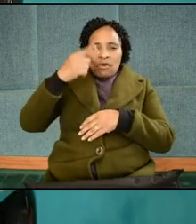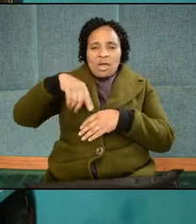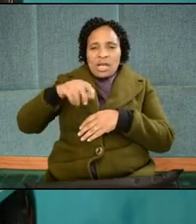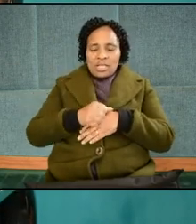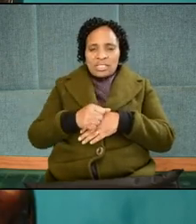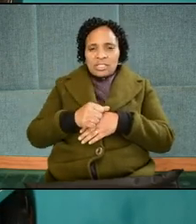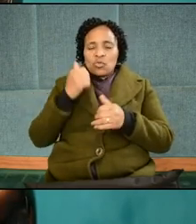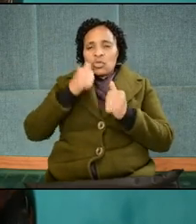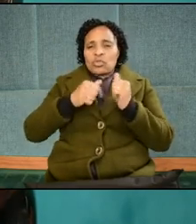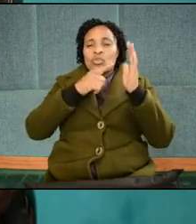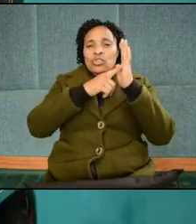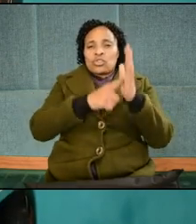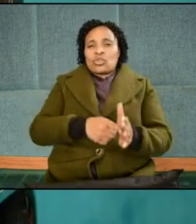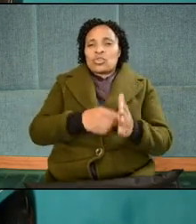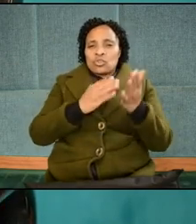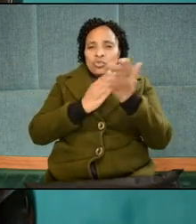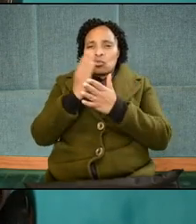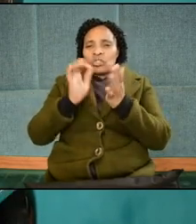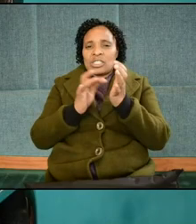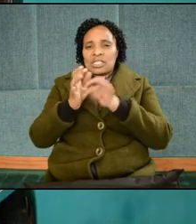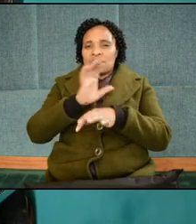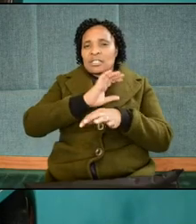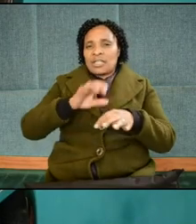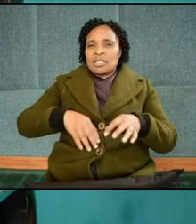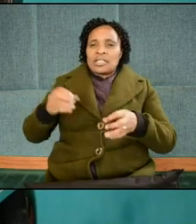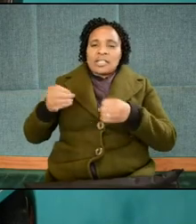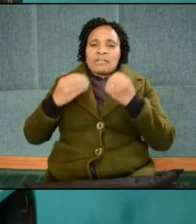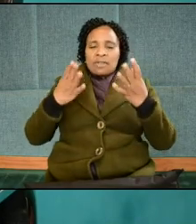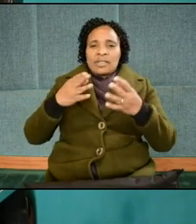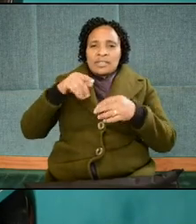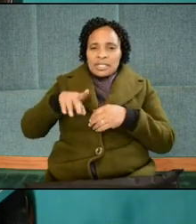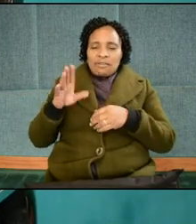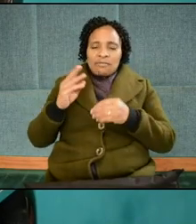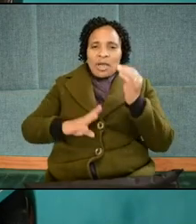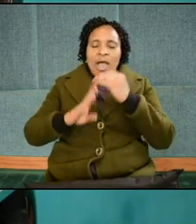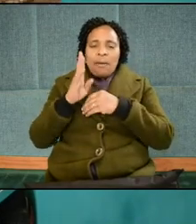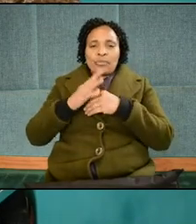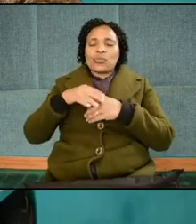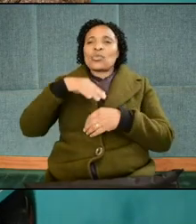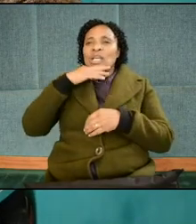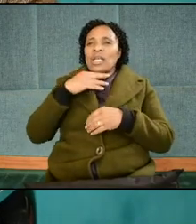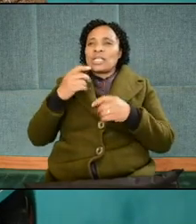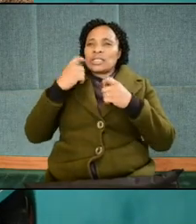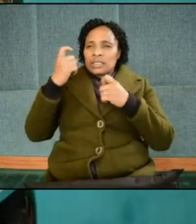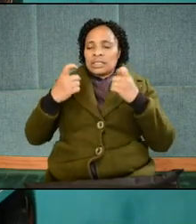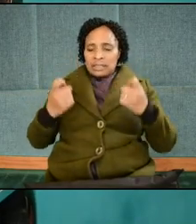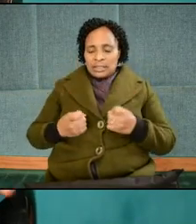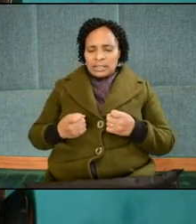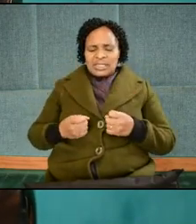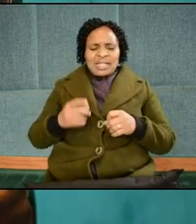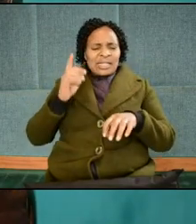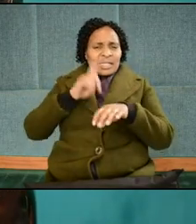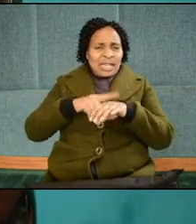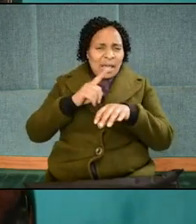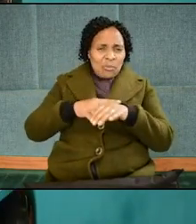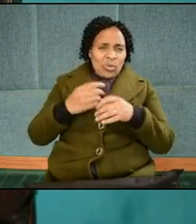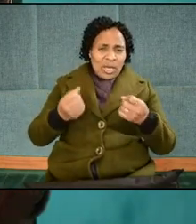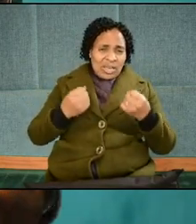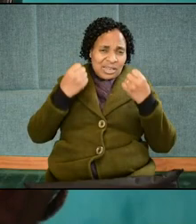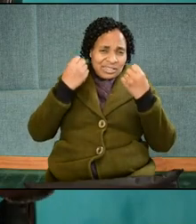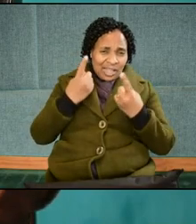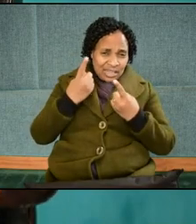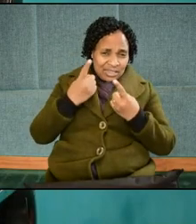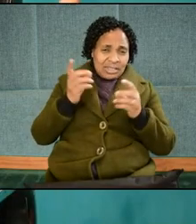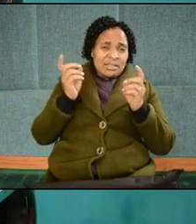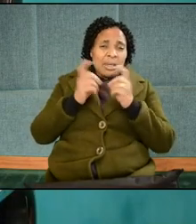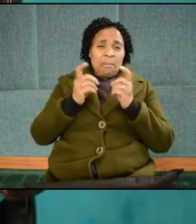that was shown through Jesus Christ, giving himself up to die for our sins in Calvary. The moment we understand the